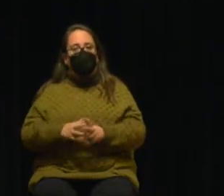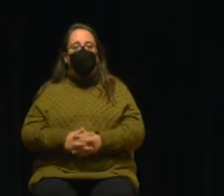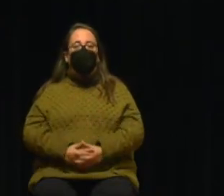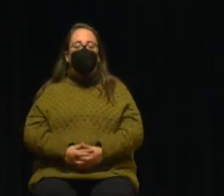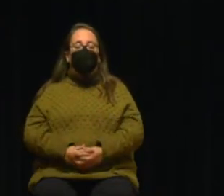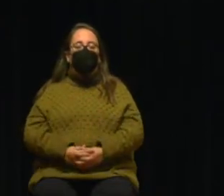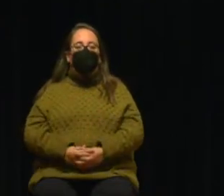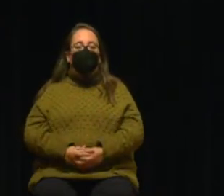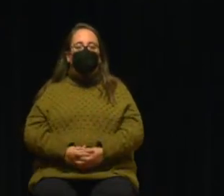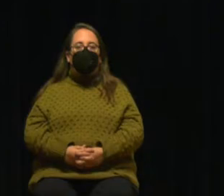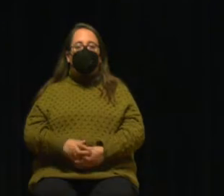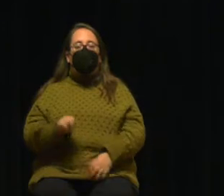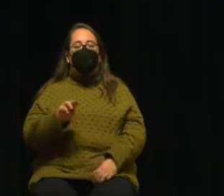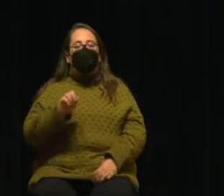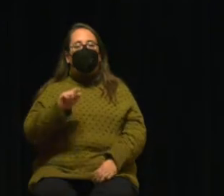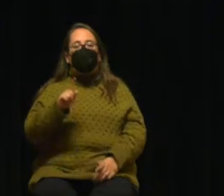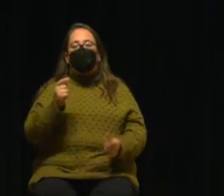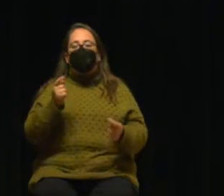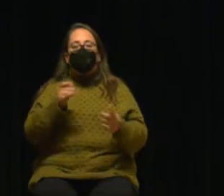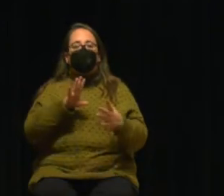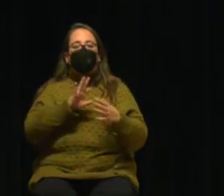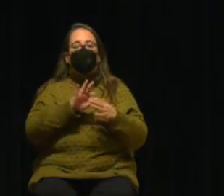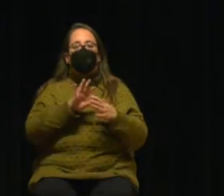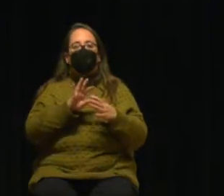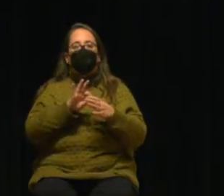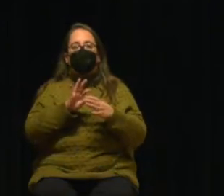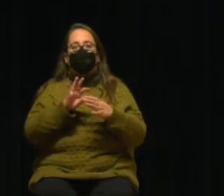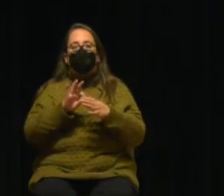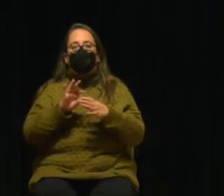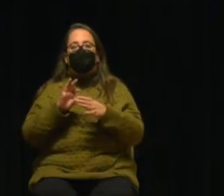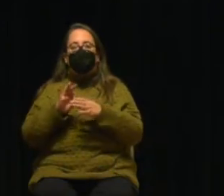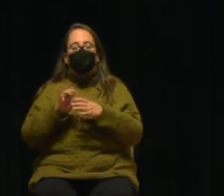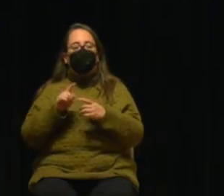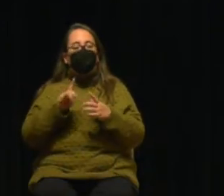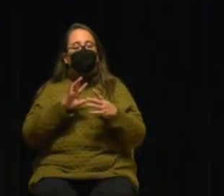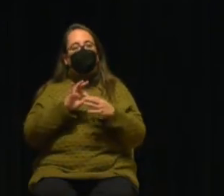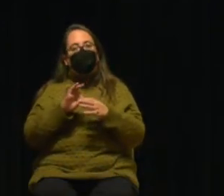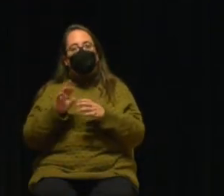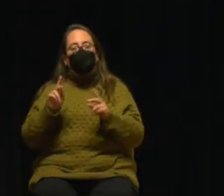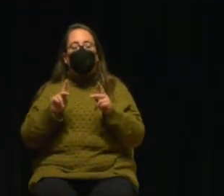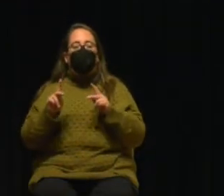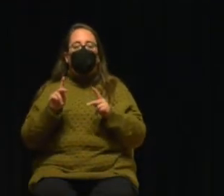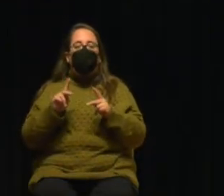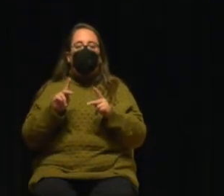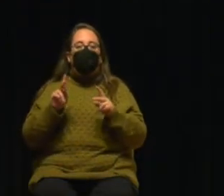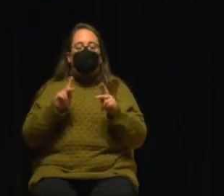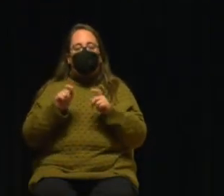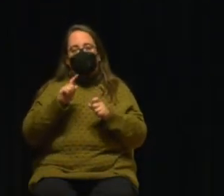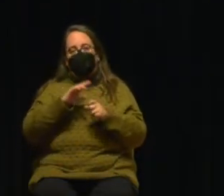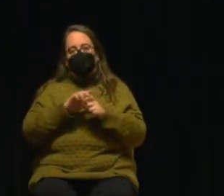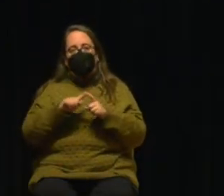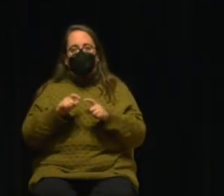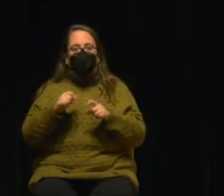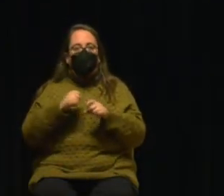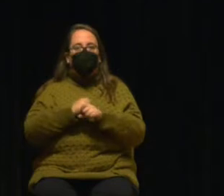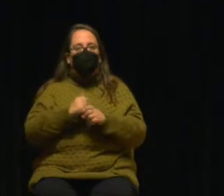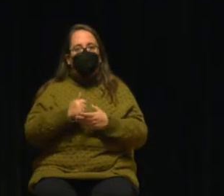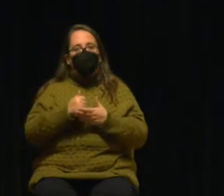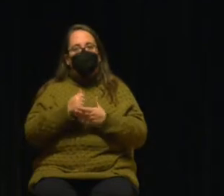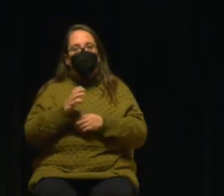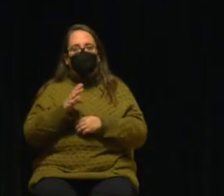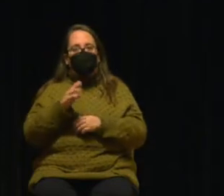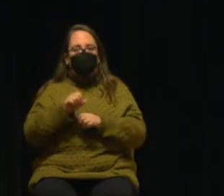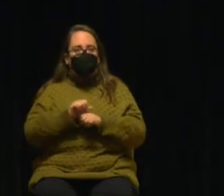Still, in essence, was a connector. His job was to connect people, people who were committed to the fight to aid fugitive